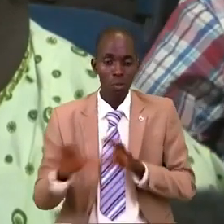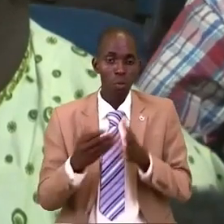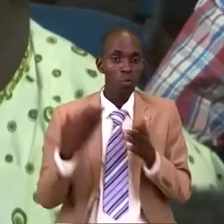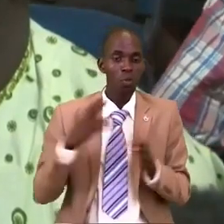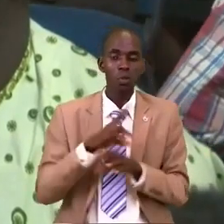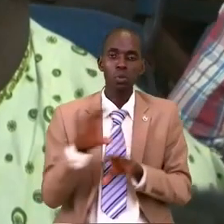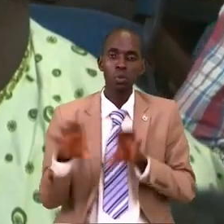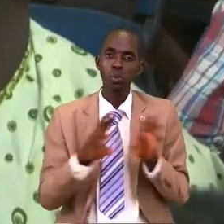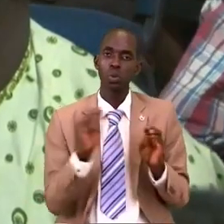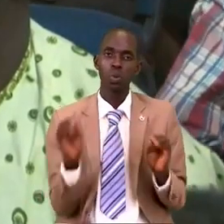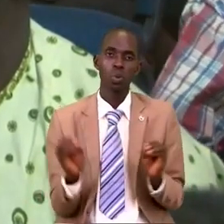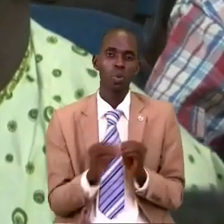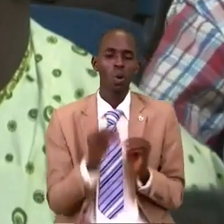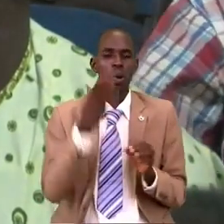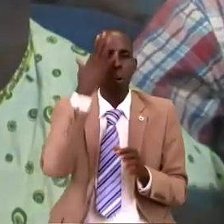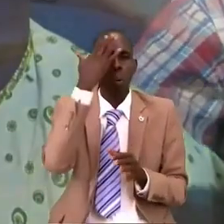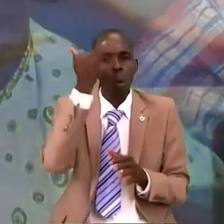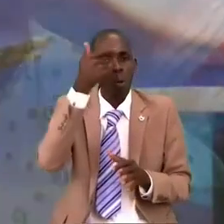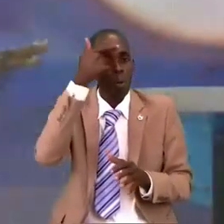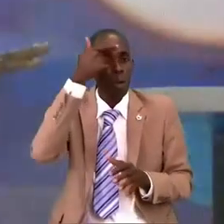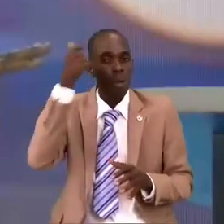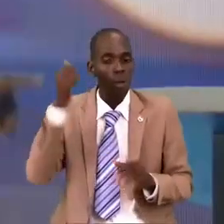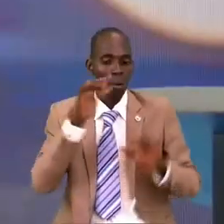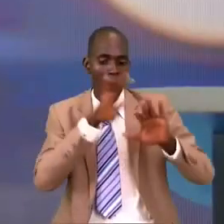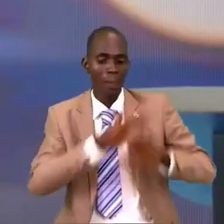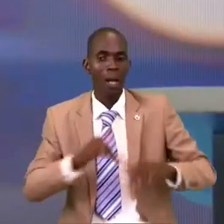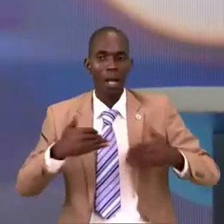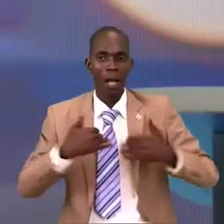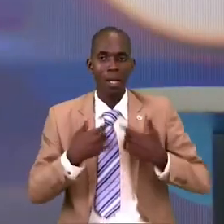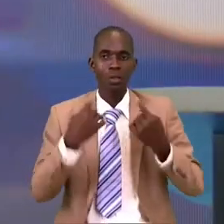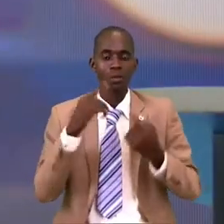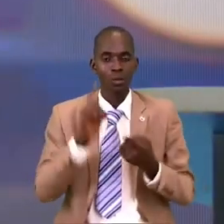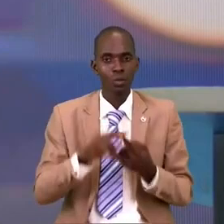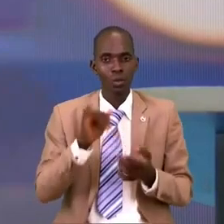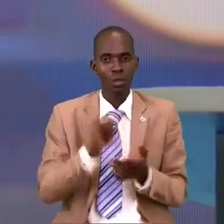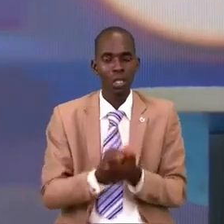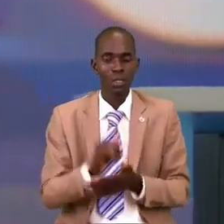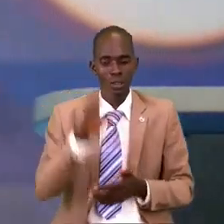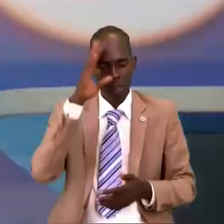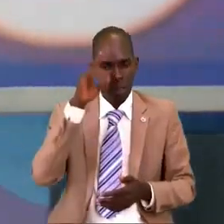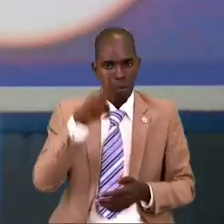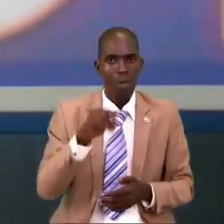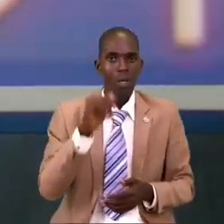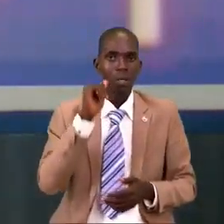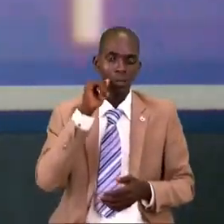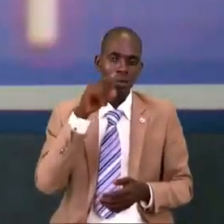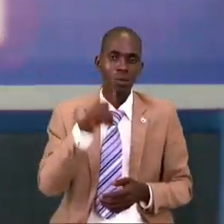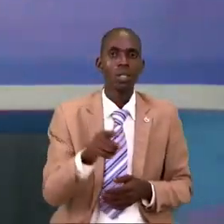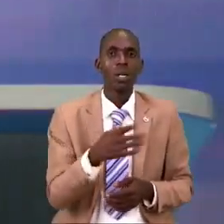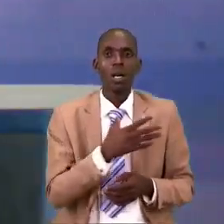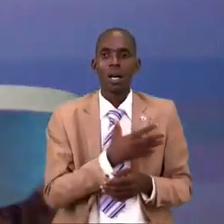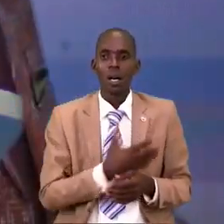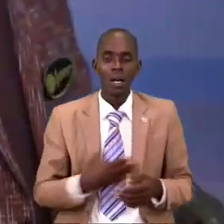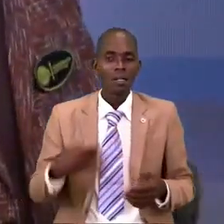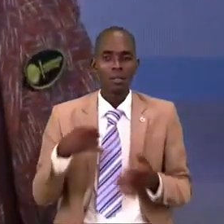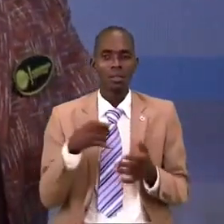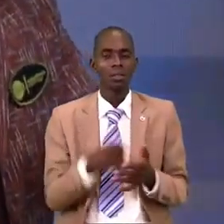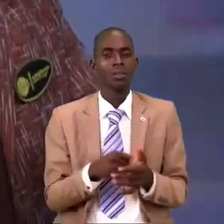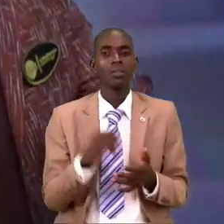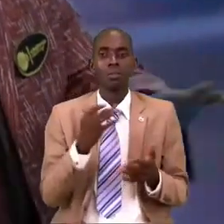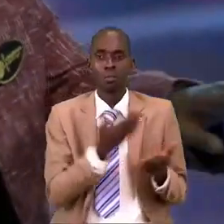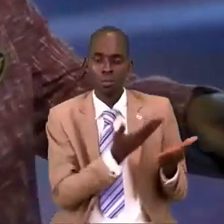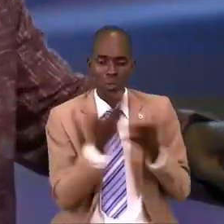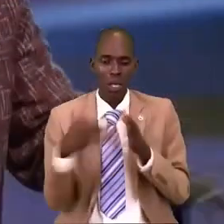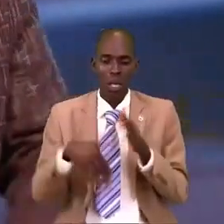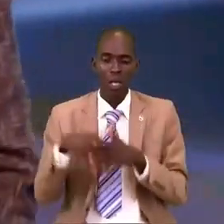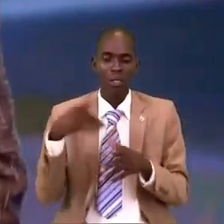and she stretches forth the hand of mercy, and he speaks with the tongue of mercy.